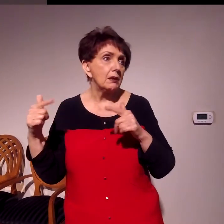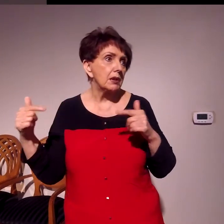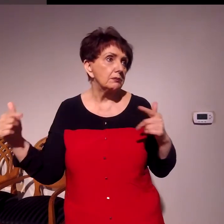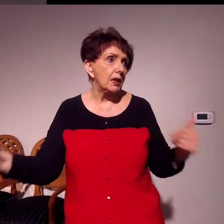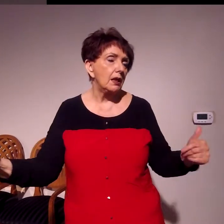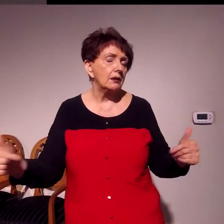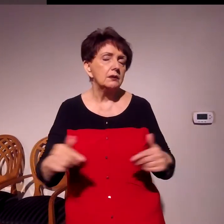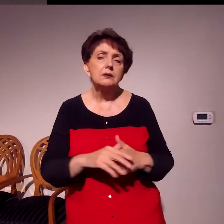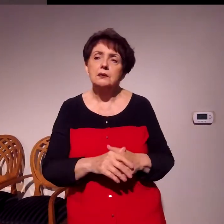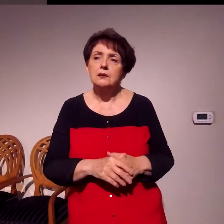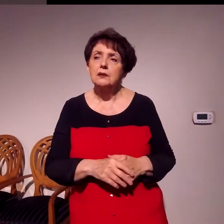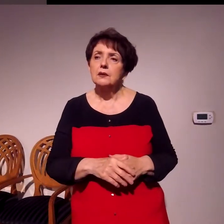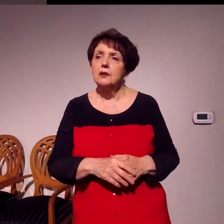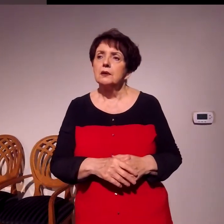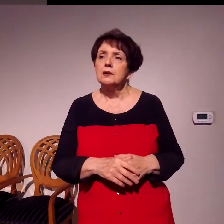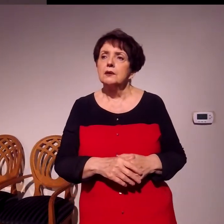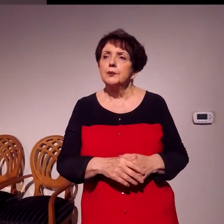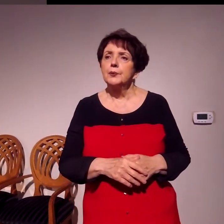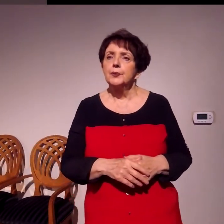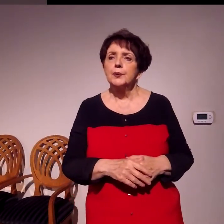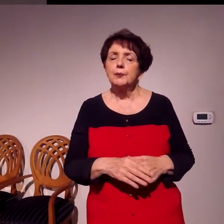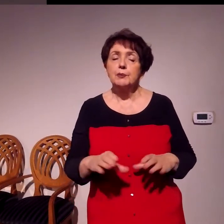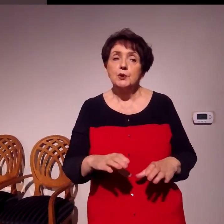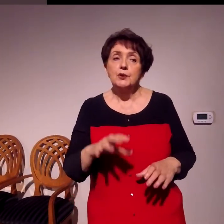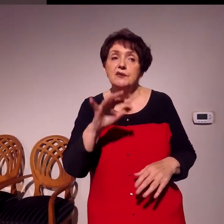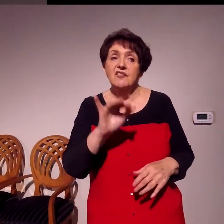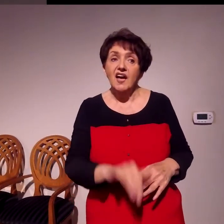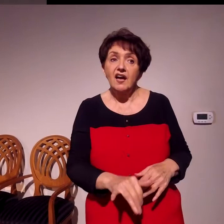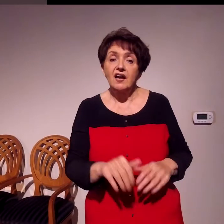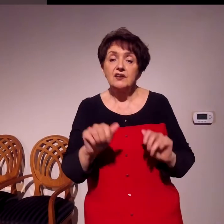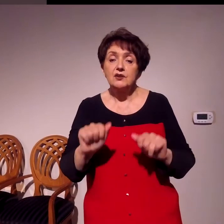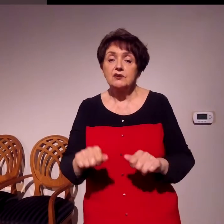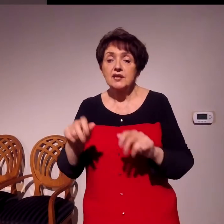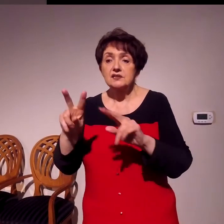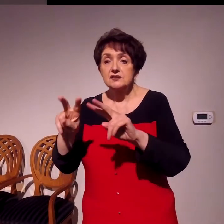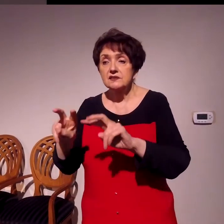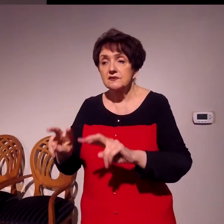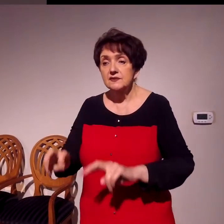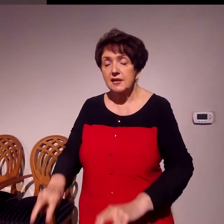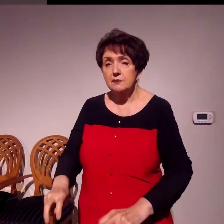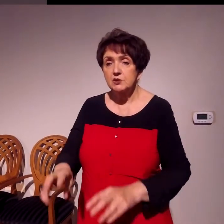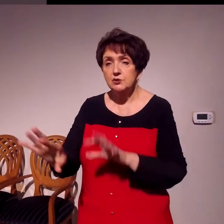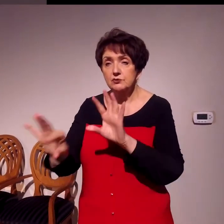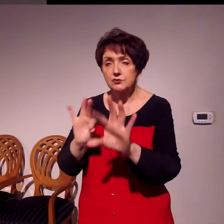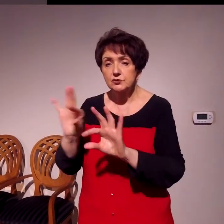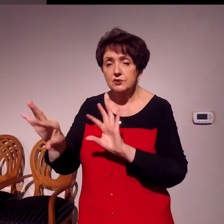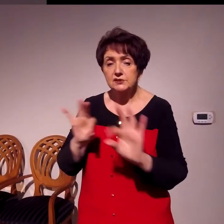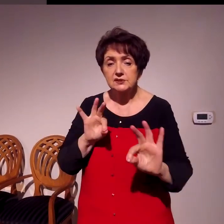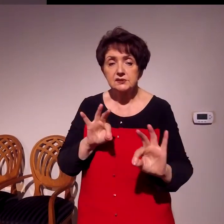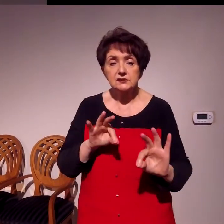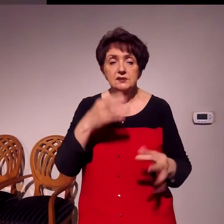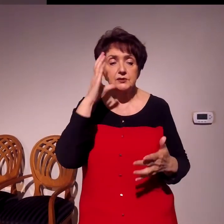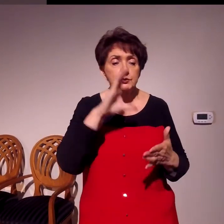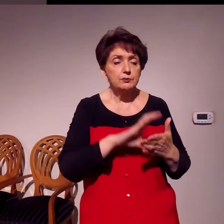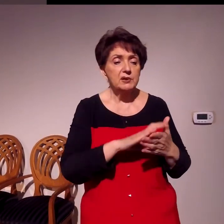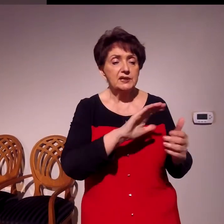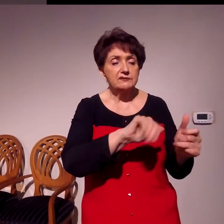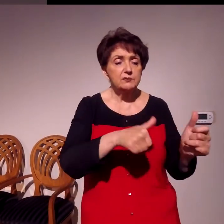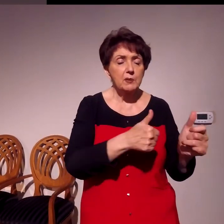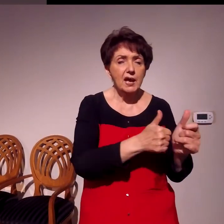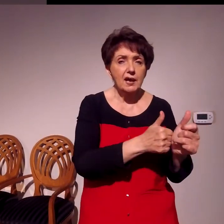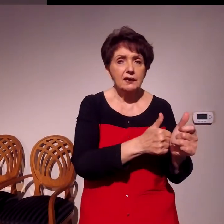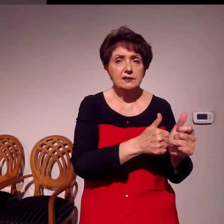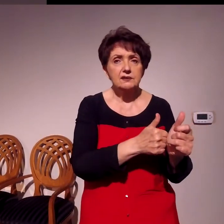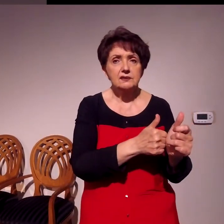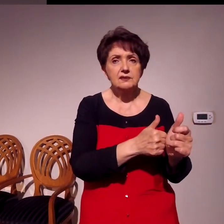So by doing this, do you see we can examine our choices and our beliefs that are behind the things